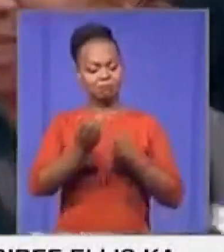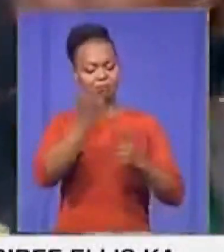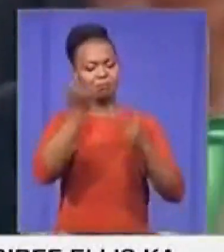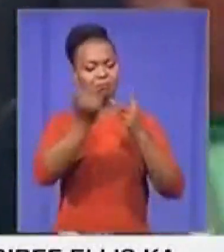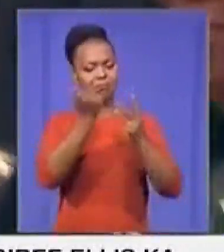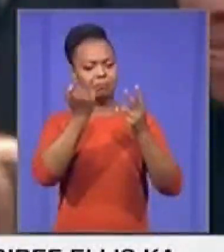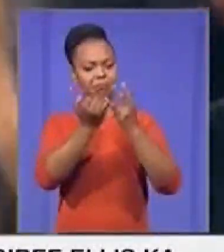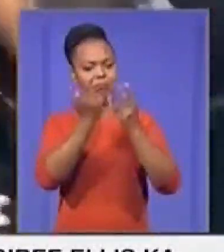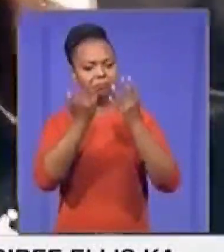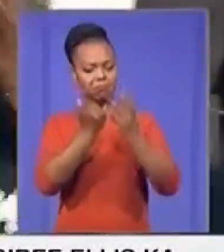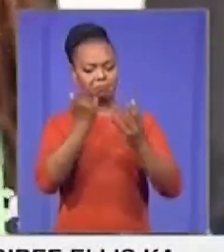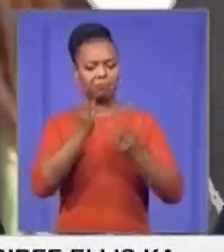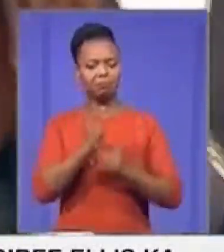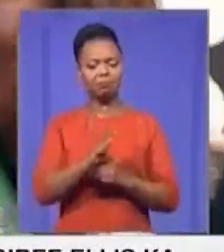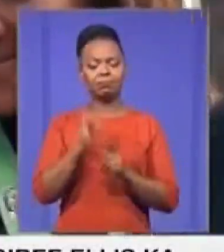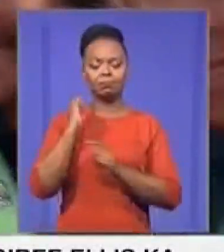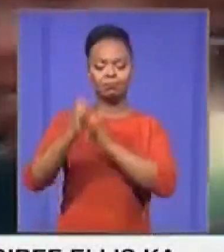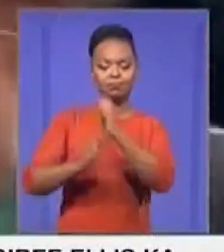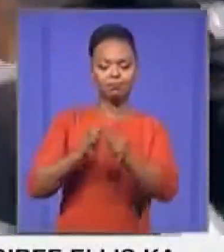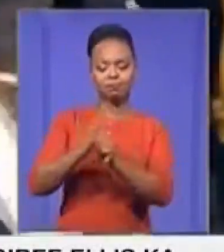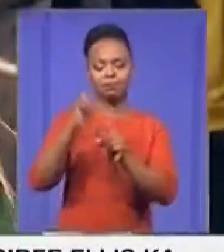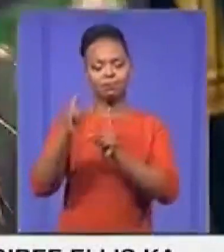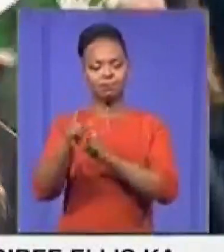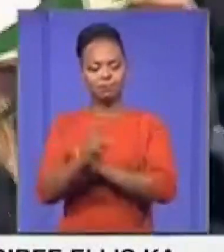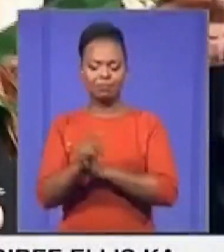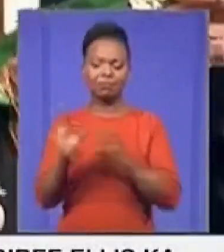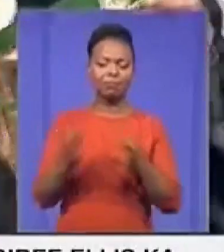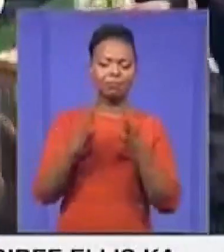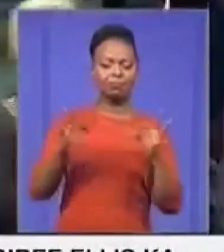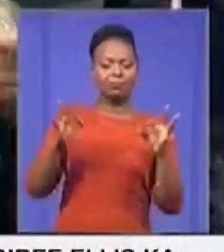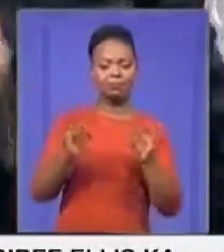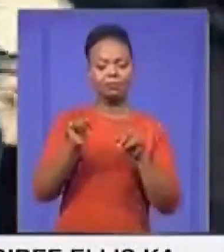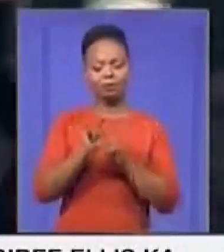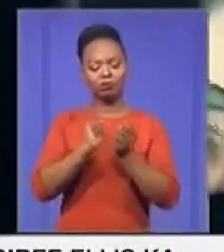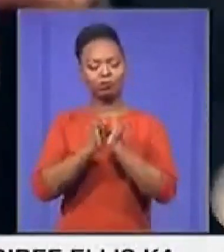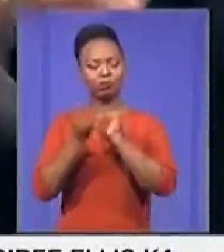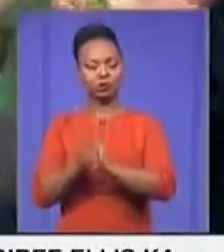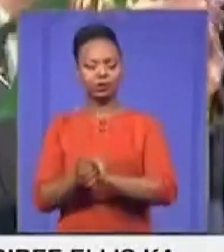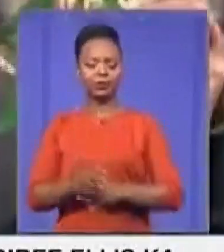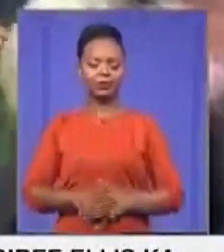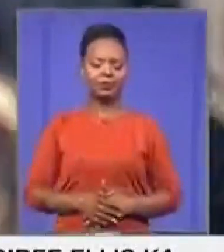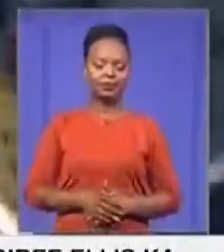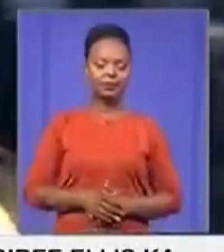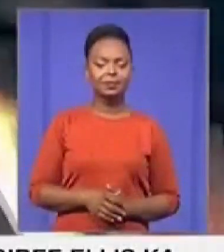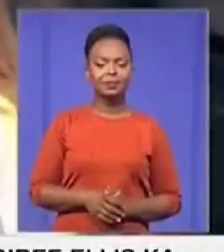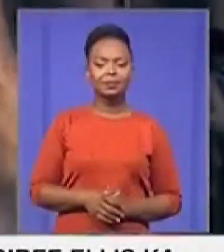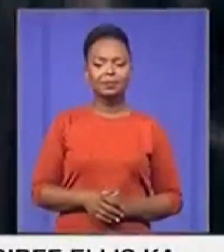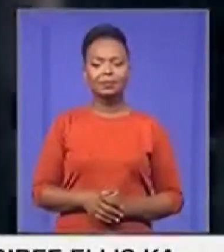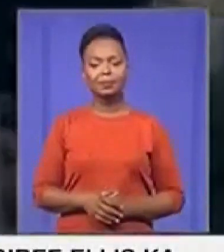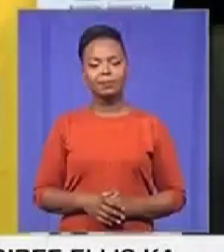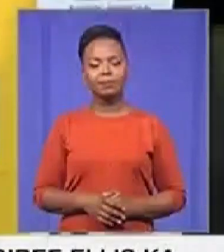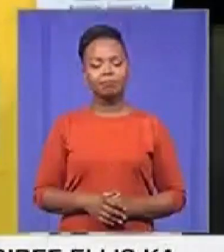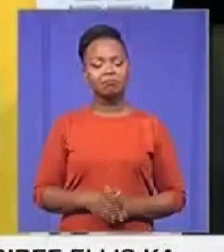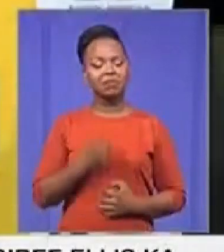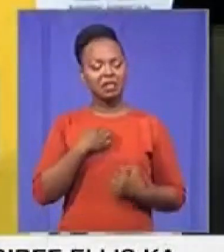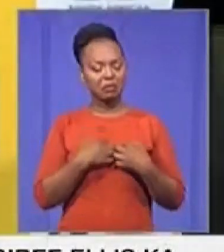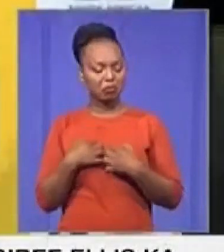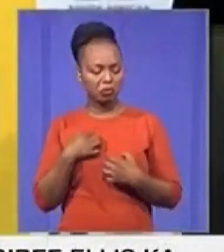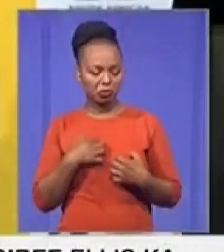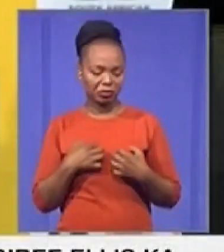tša bokgabo, setšo, mmino e šitana le tša dipapadi. For me, it's still emotional.